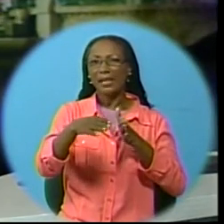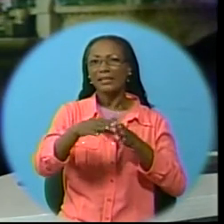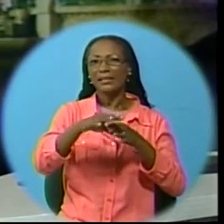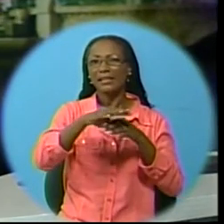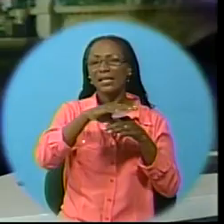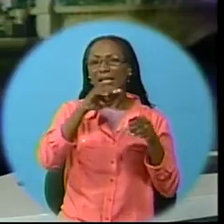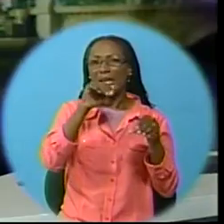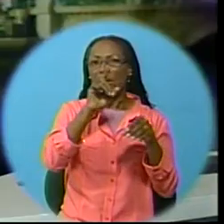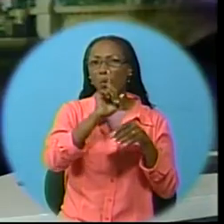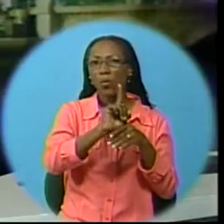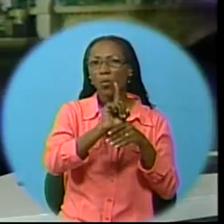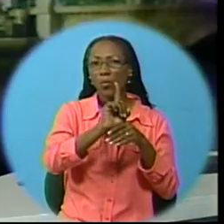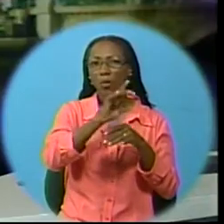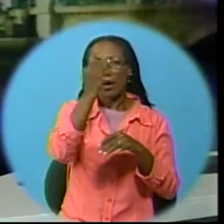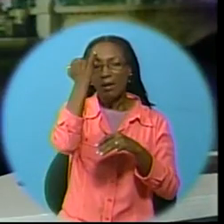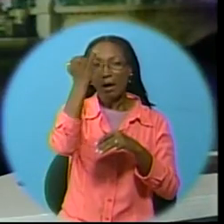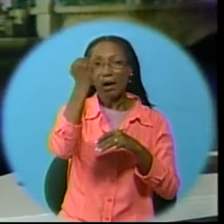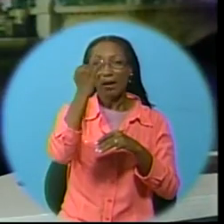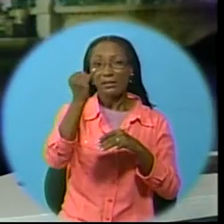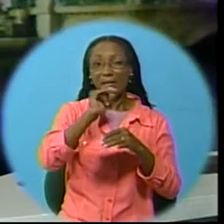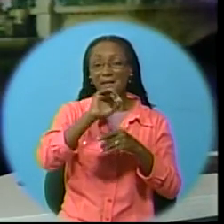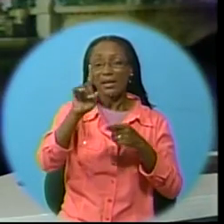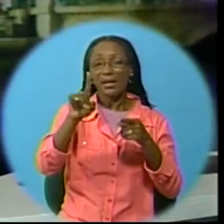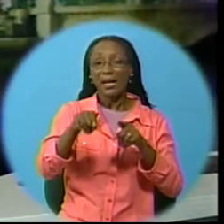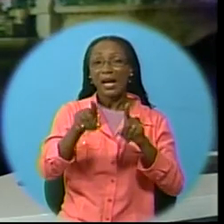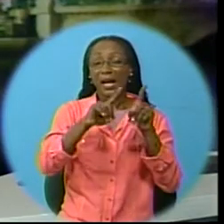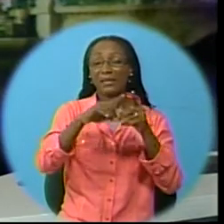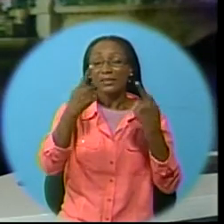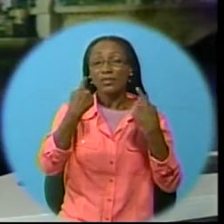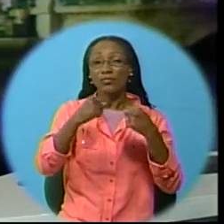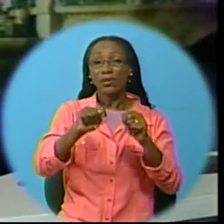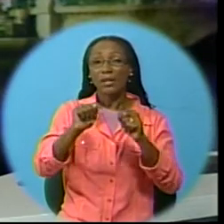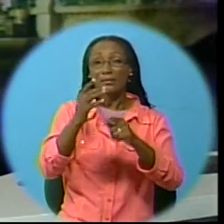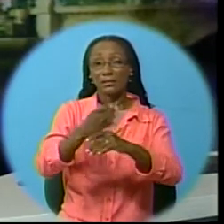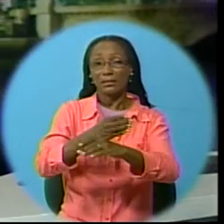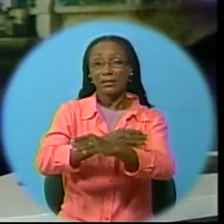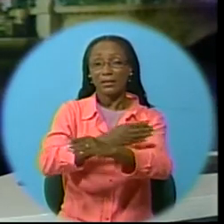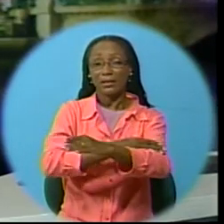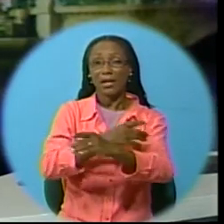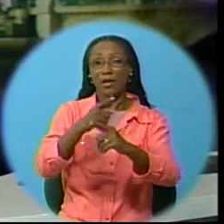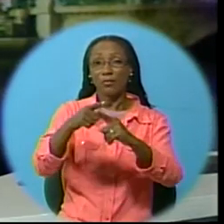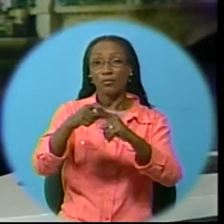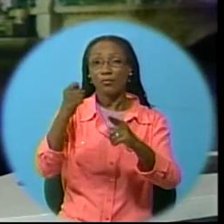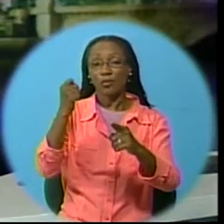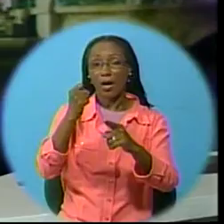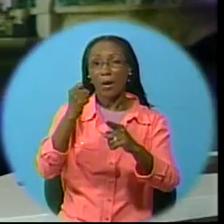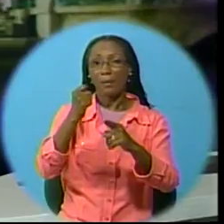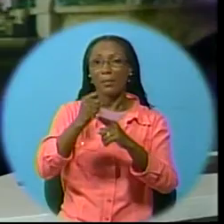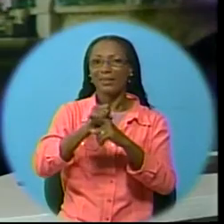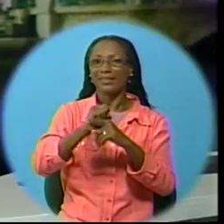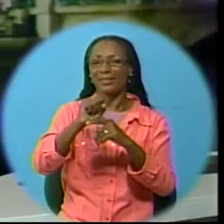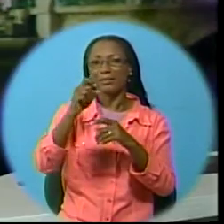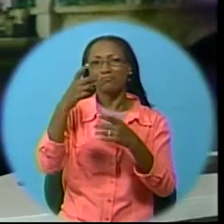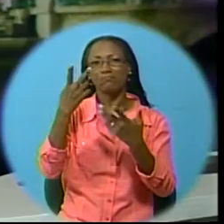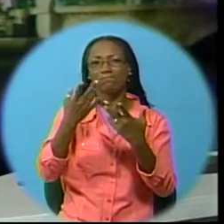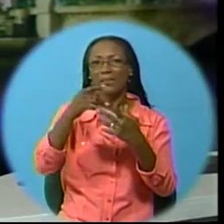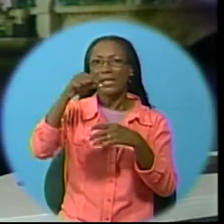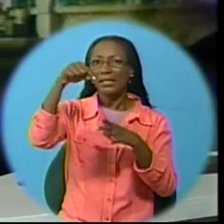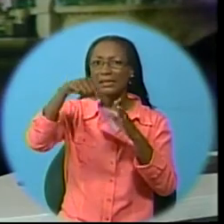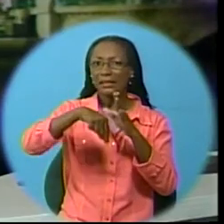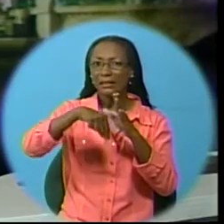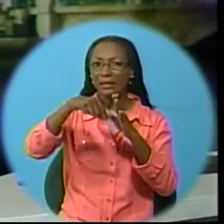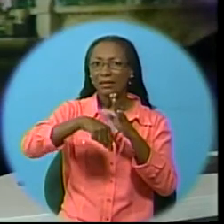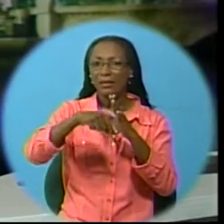recession. The advice from MP for St. Michael West Central, James Paul. He believes while tourism will lead the way, sectors